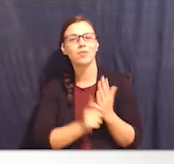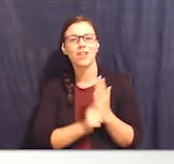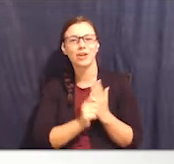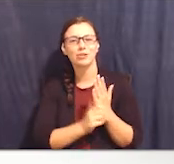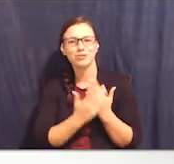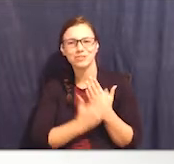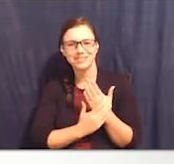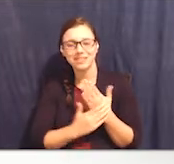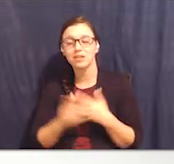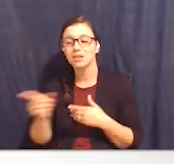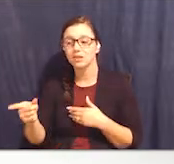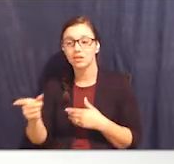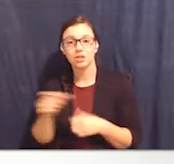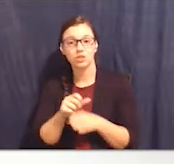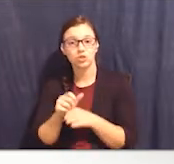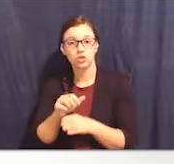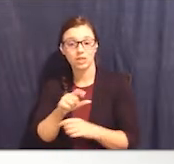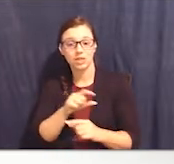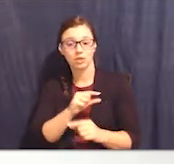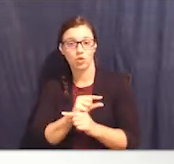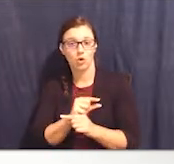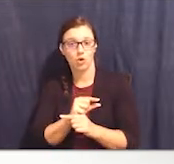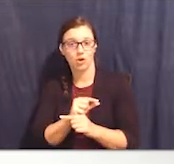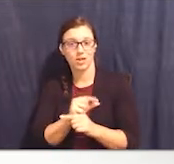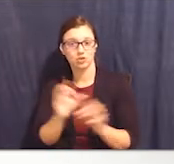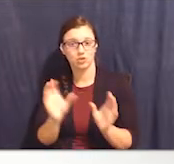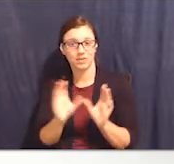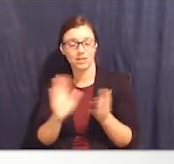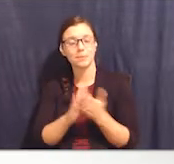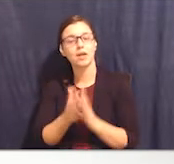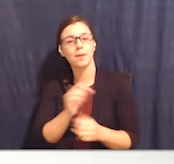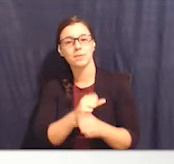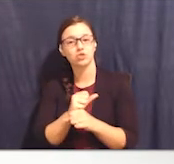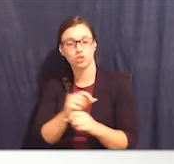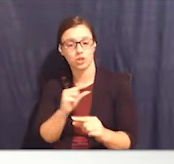further. Because if they've built, you build momentum. I was